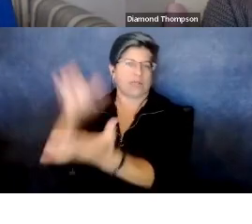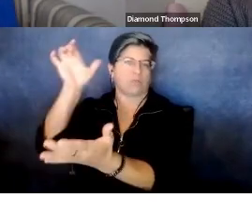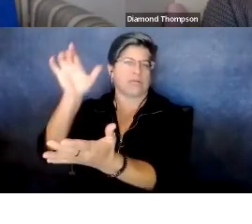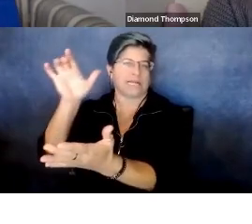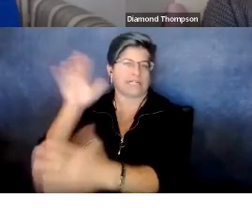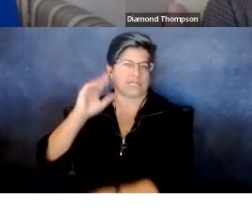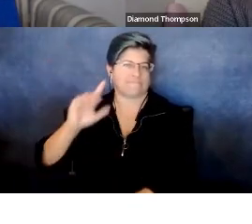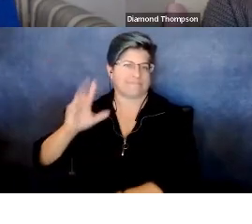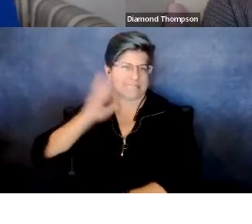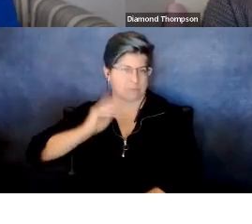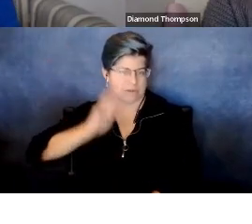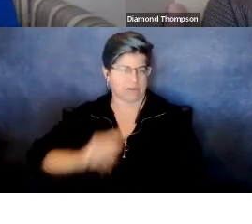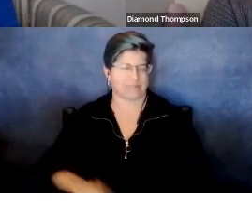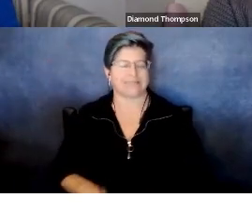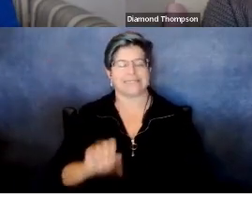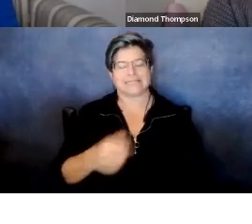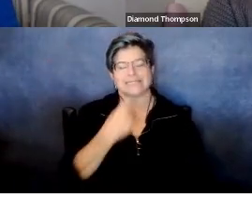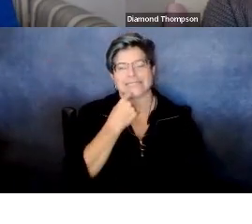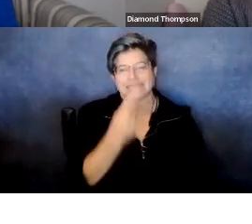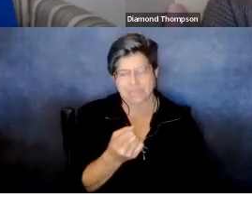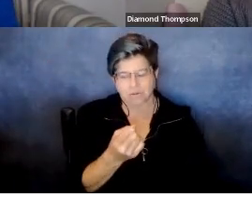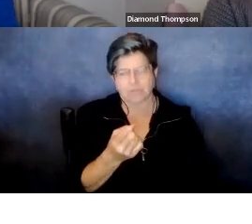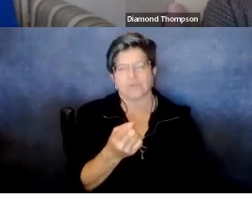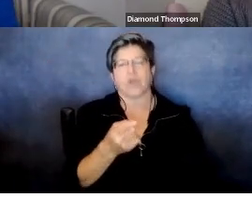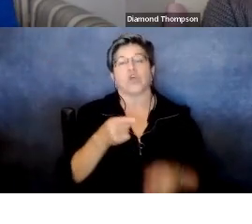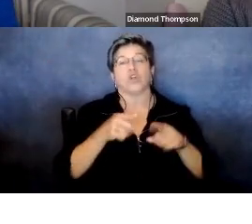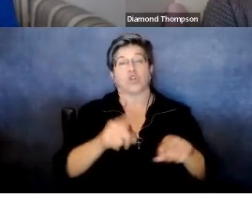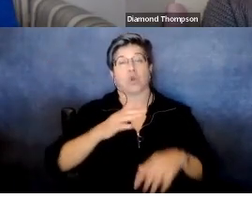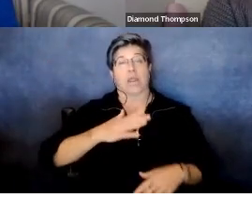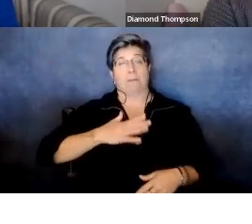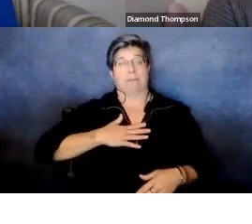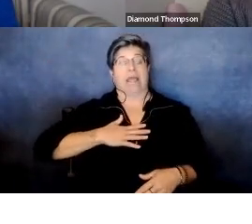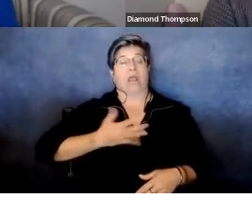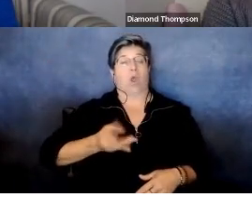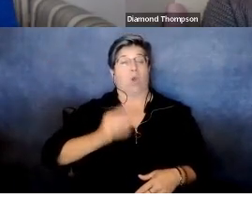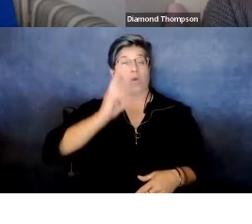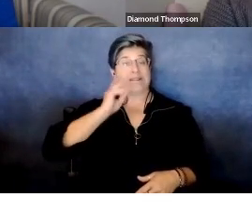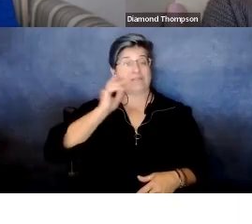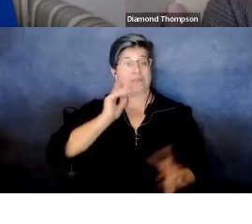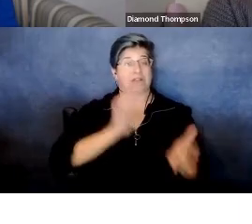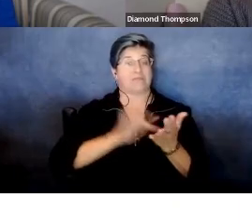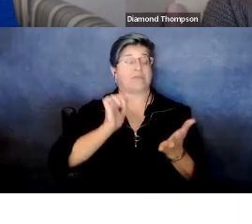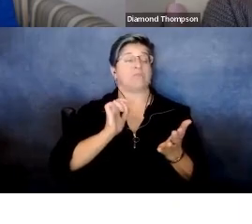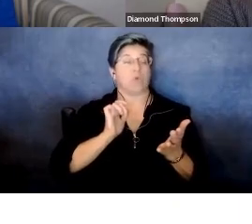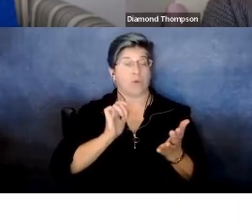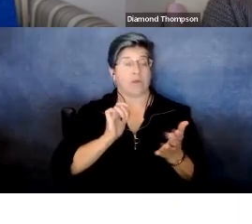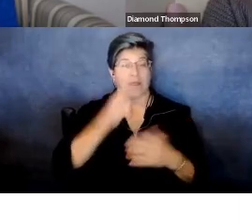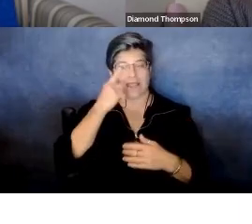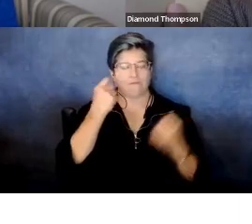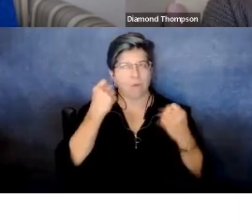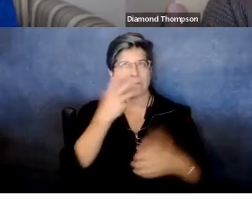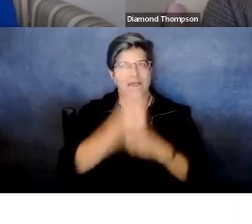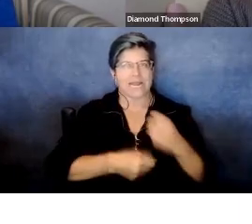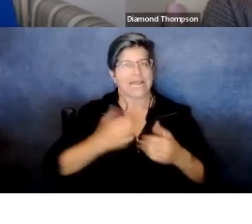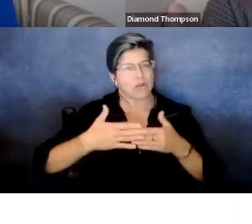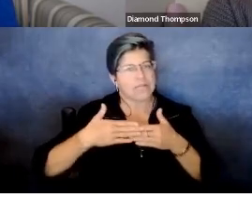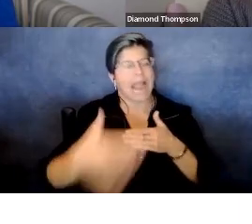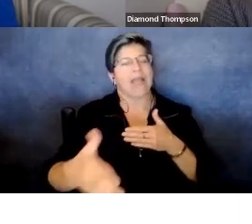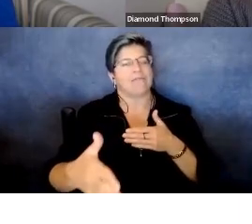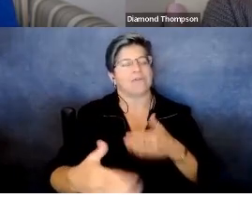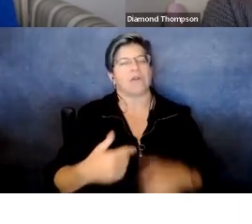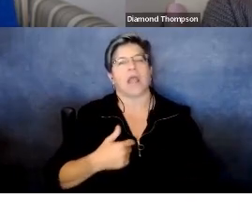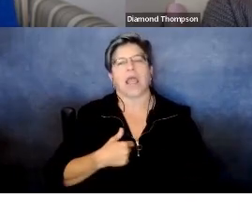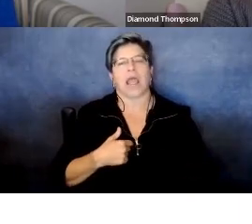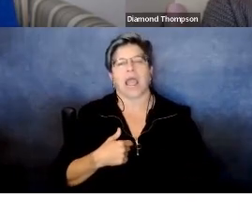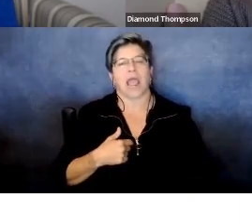exploited. I can tell you that during my exploitation and for years after, I was